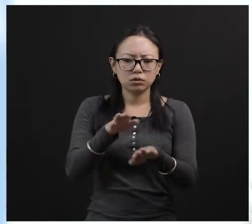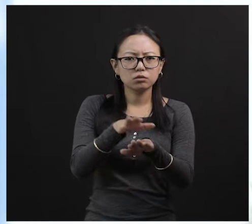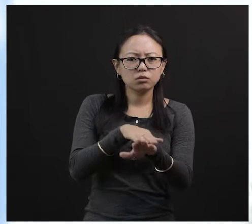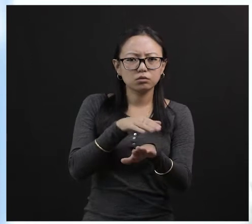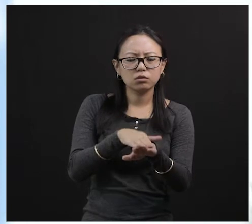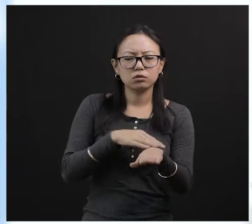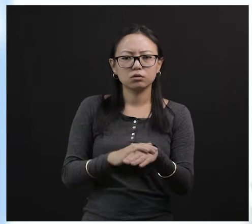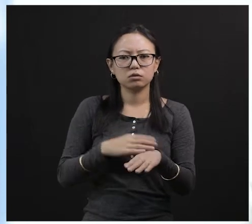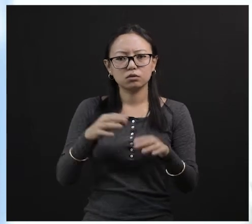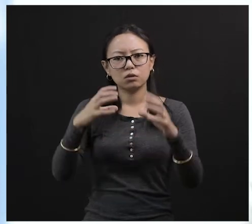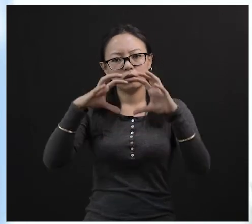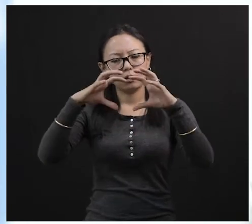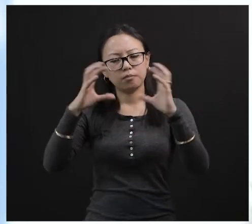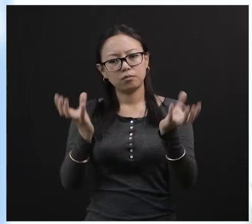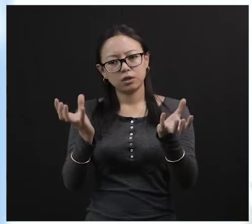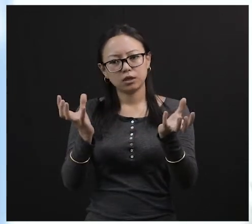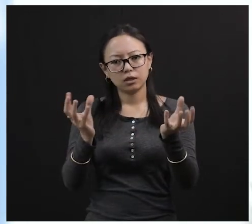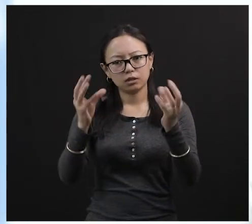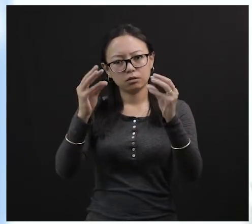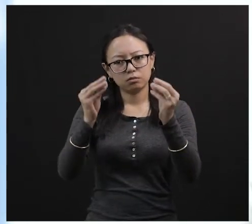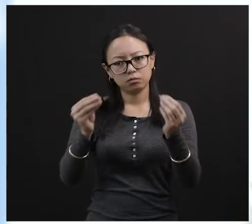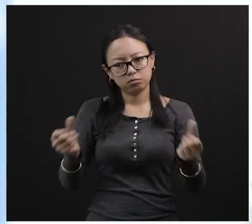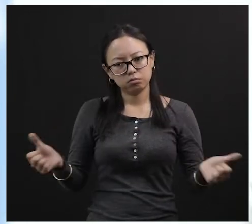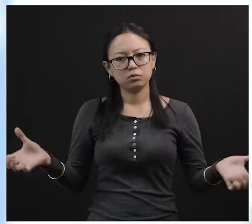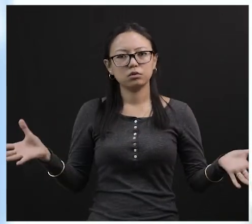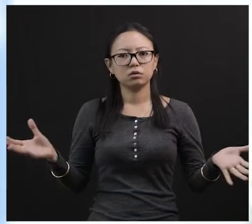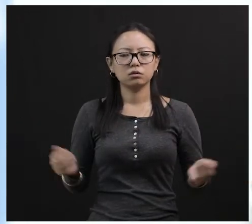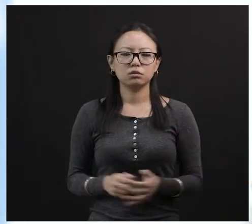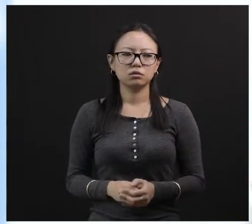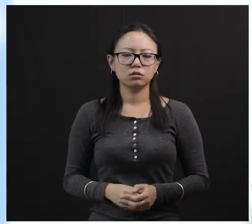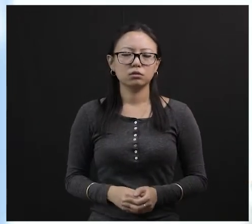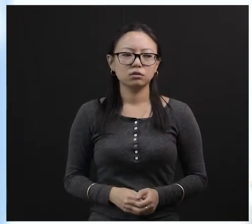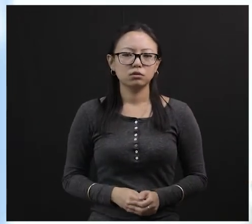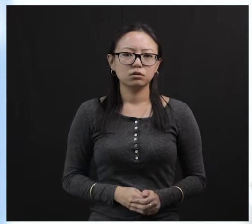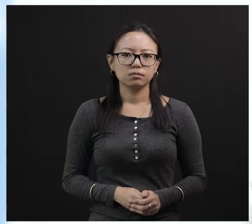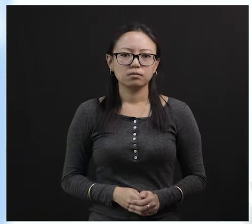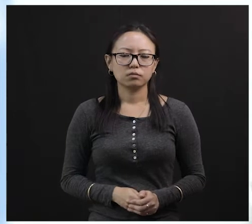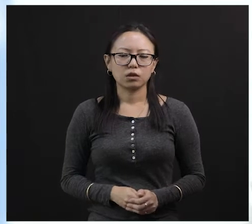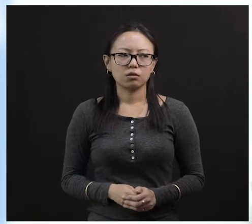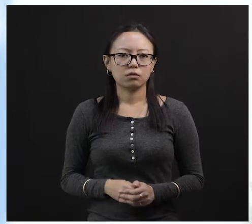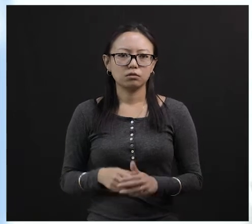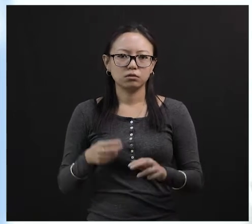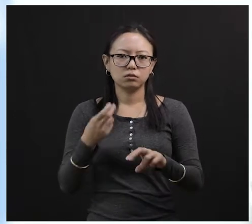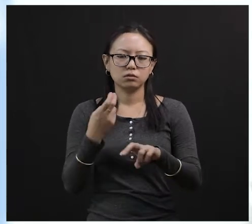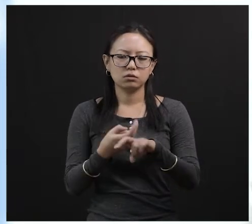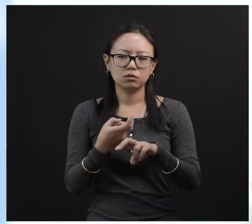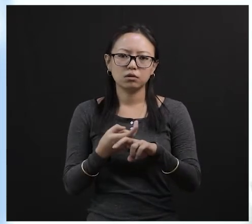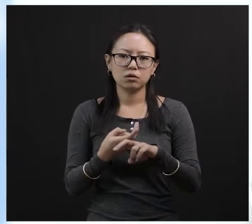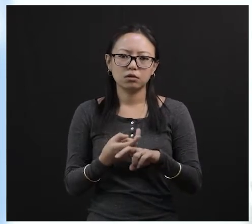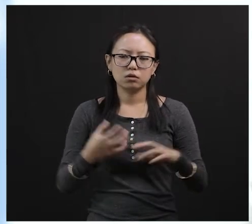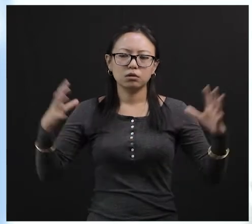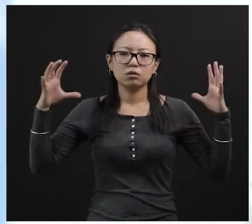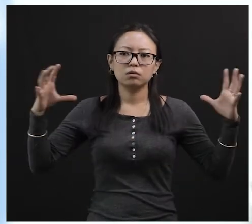yes or no? Crumble and form what? Let us see. So rocks are broken down by the action